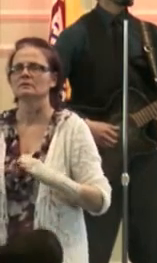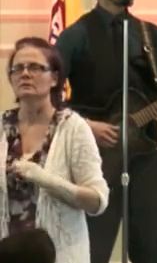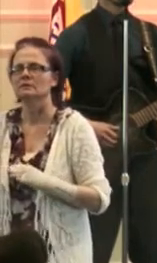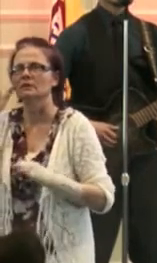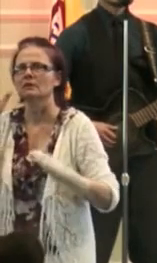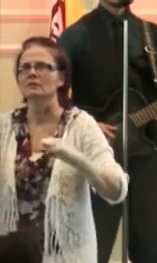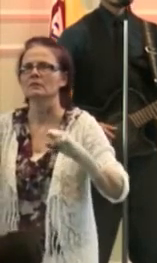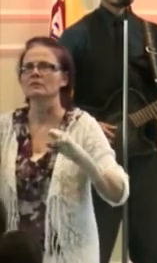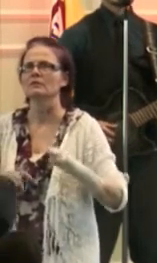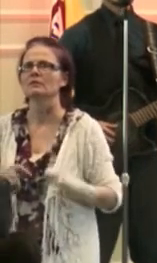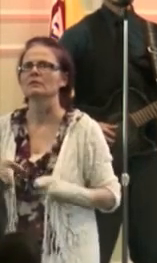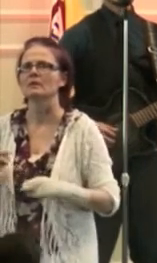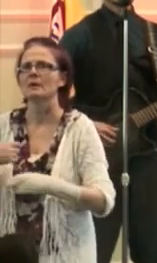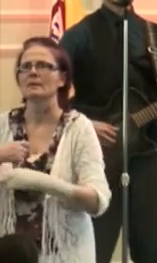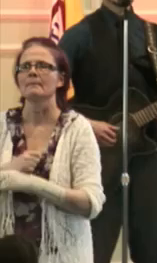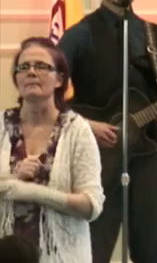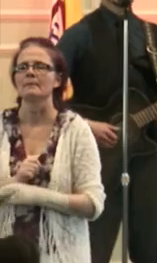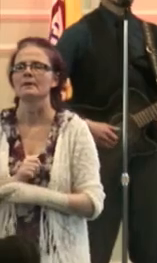478.